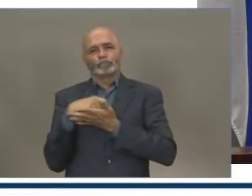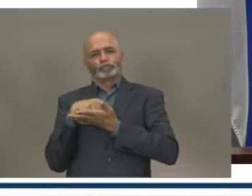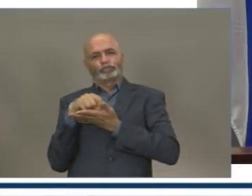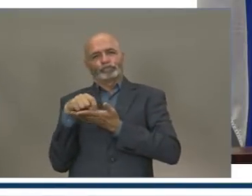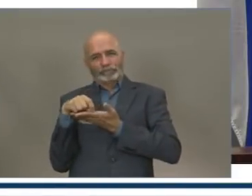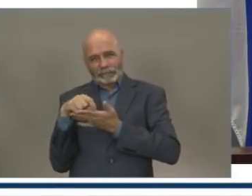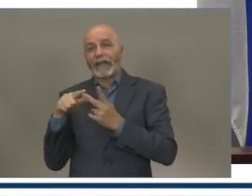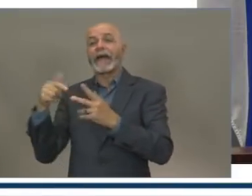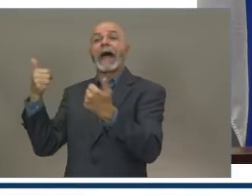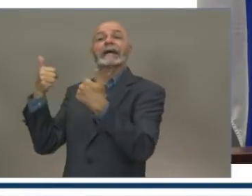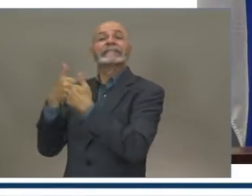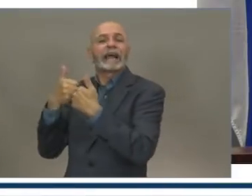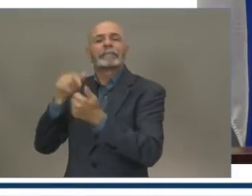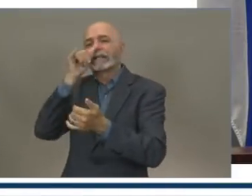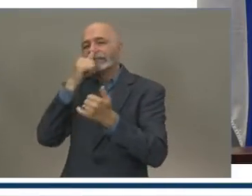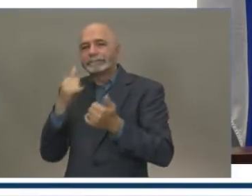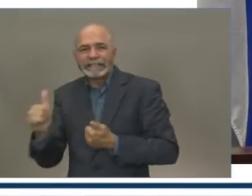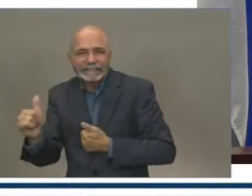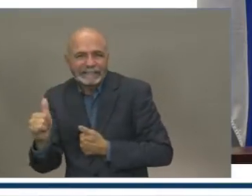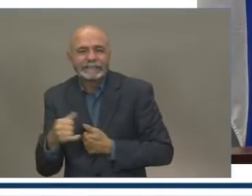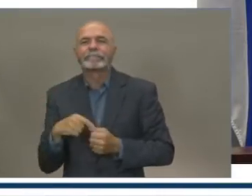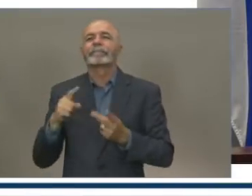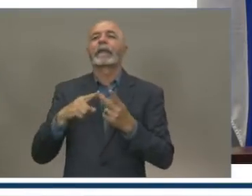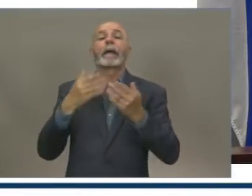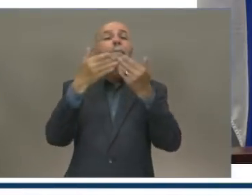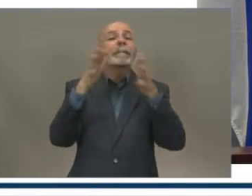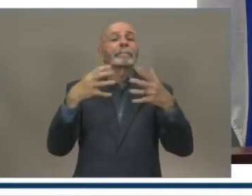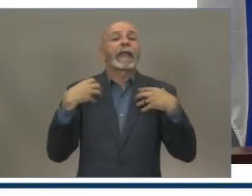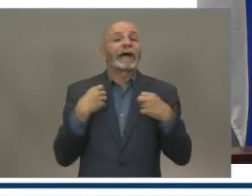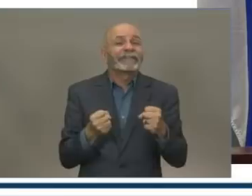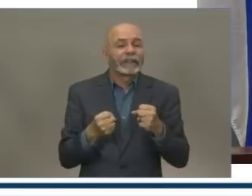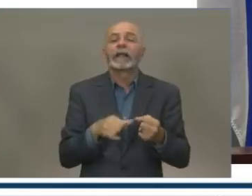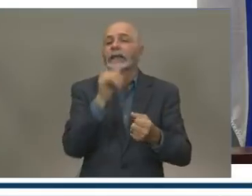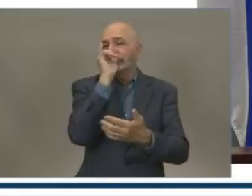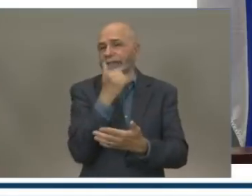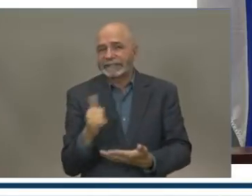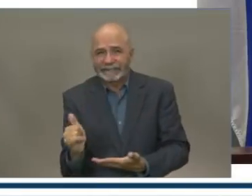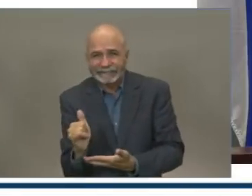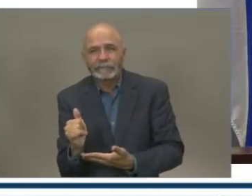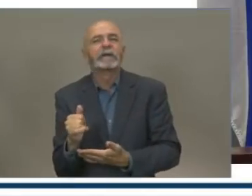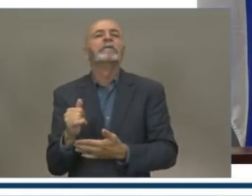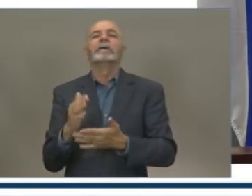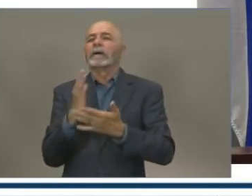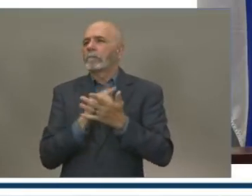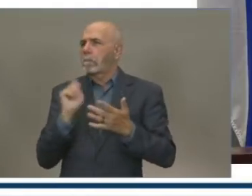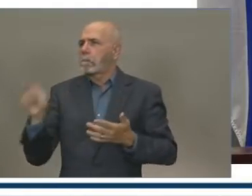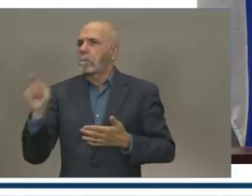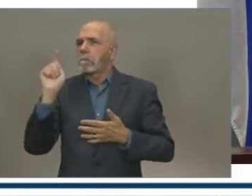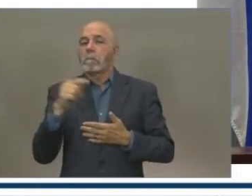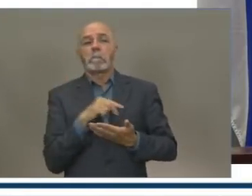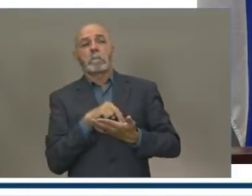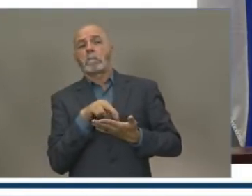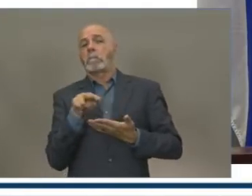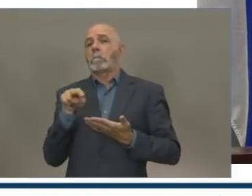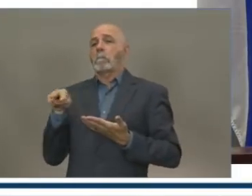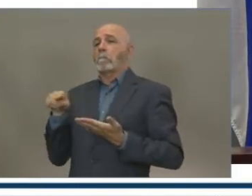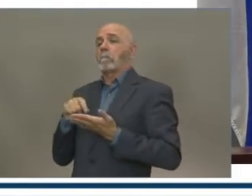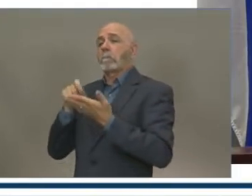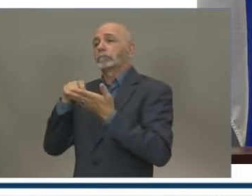inspectors as well. They were doing a proactive reach out, and their initial focus has